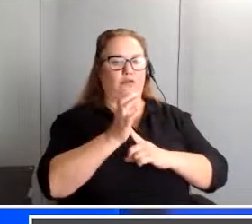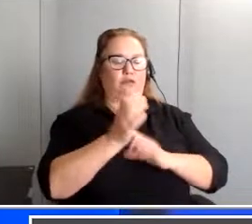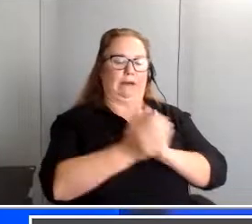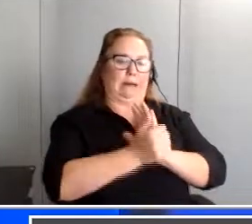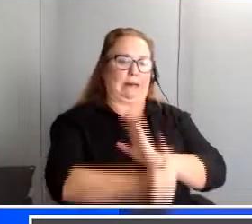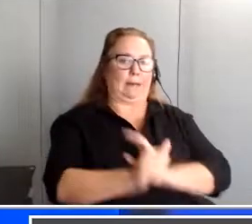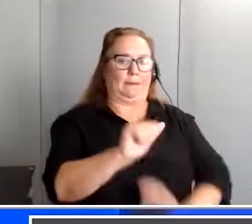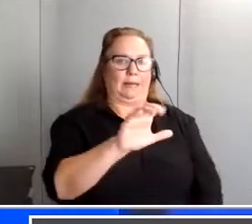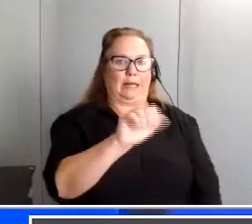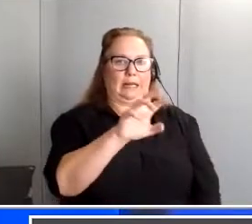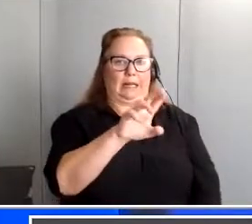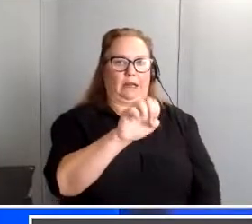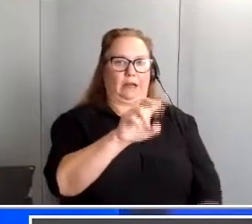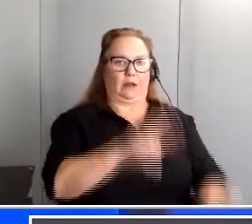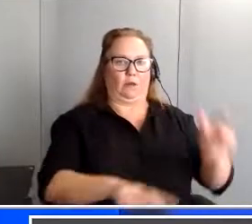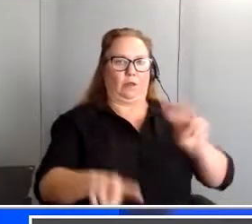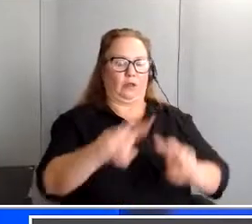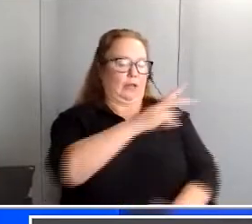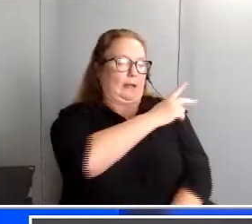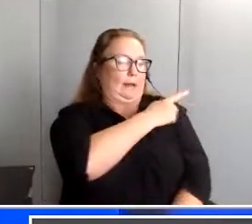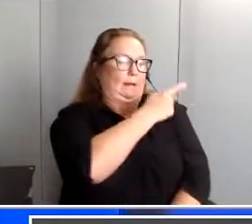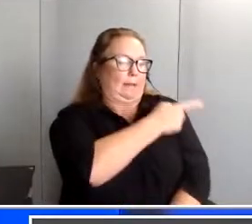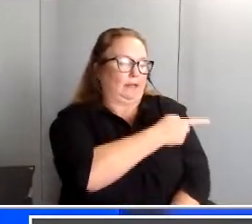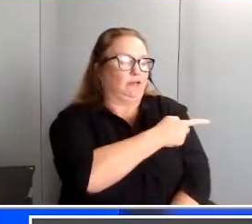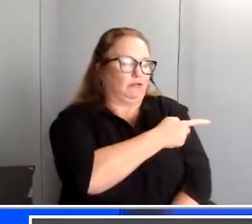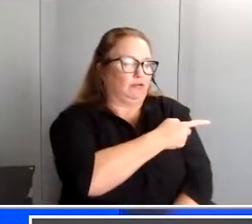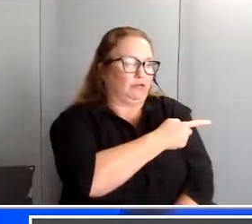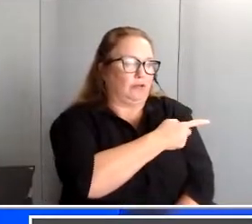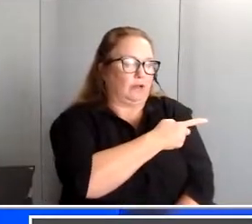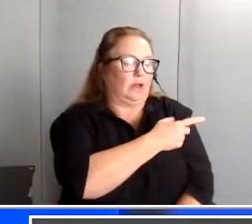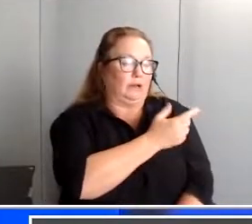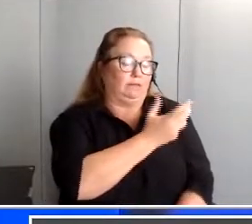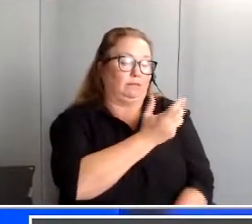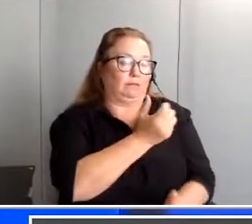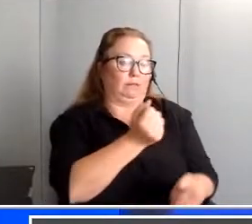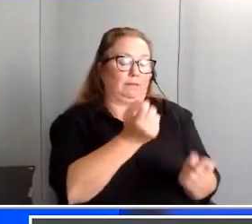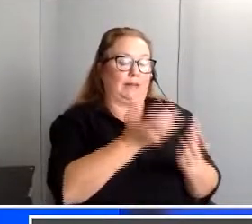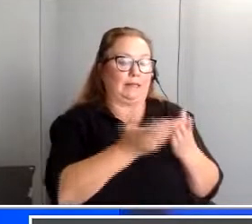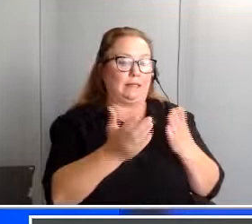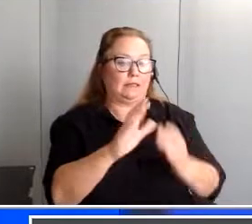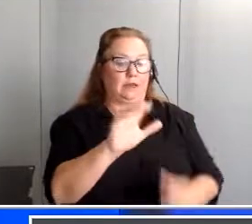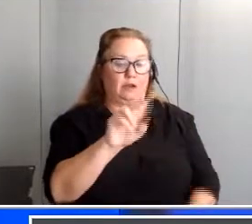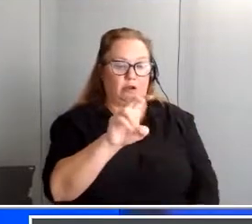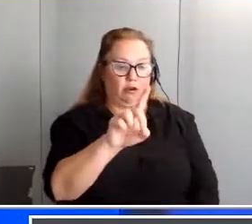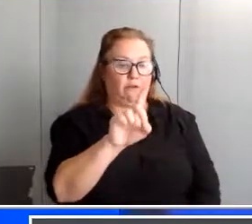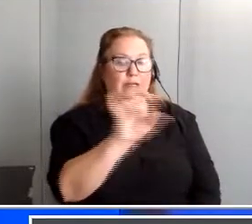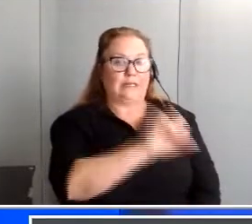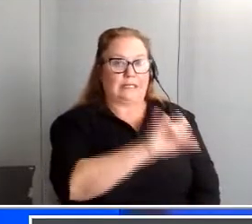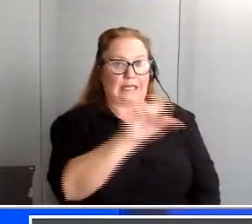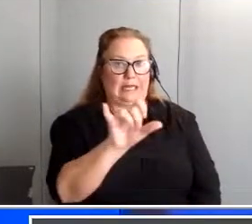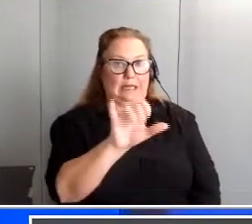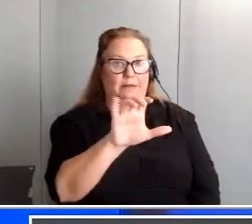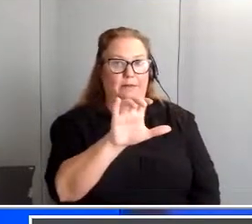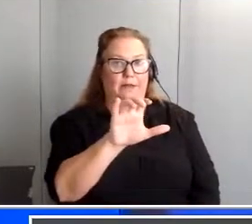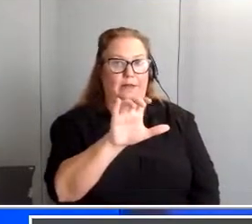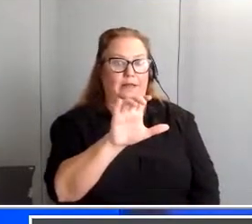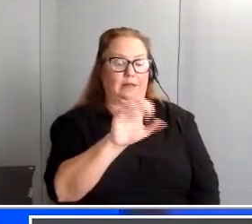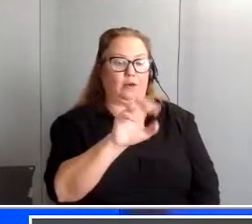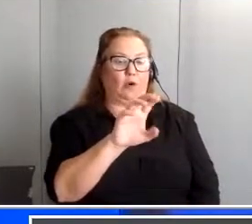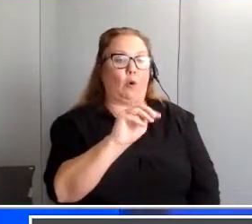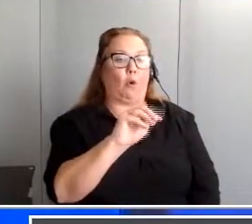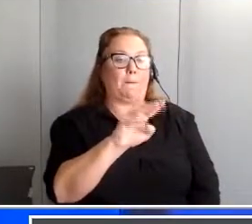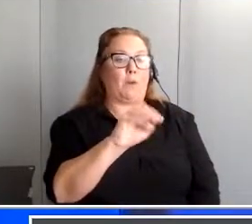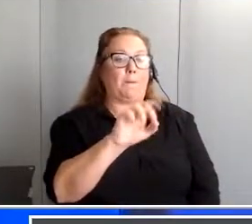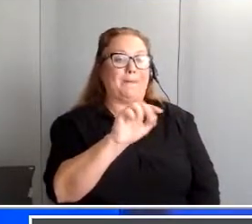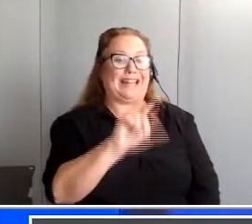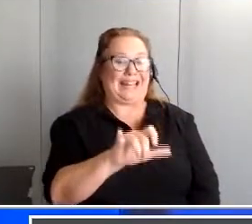look at patients based on, you know, a number of factors. When we look at COVID and the comorbidity and a lot of the deaths that